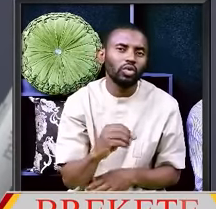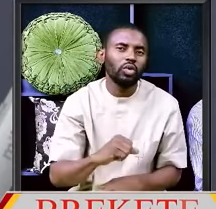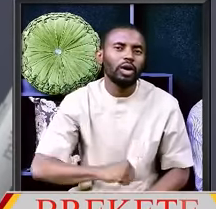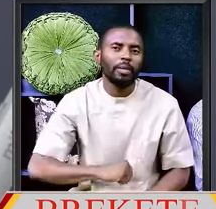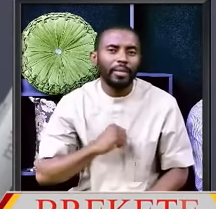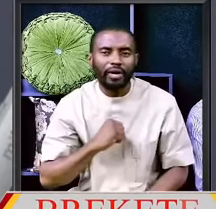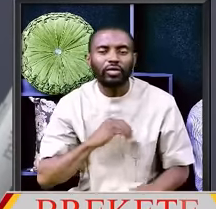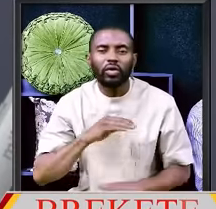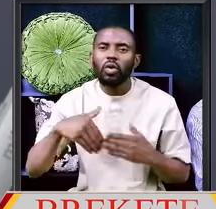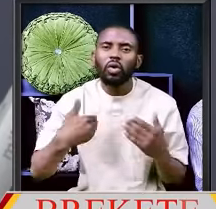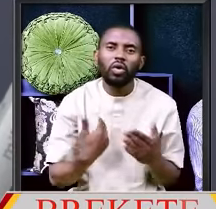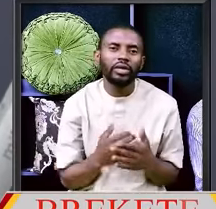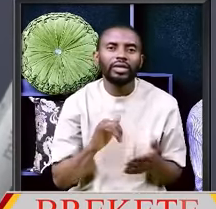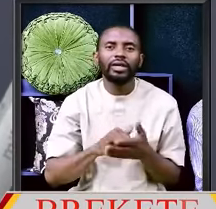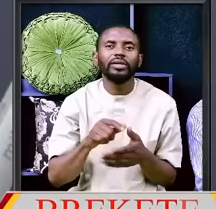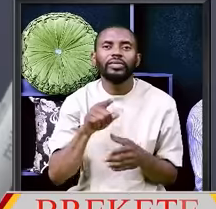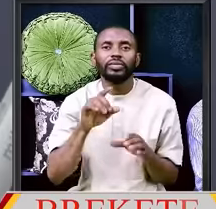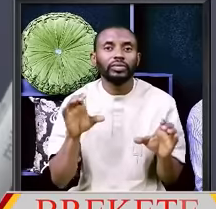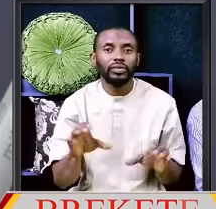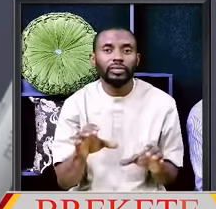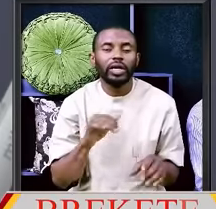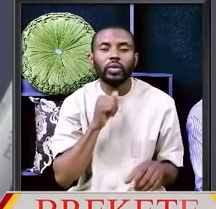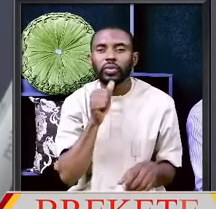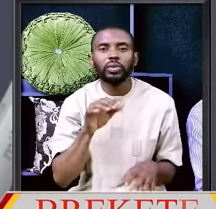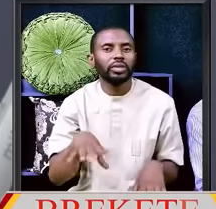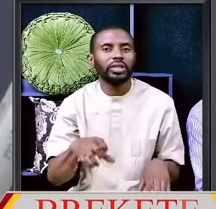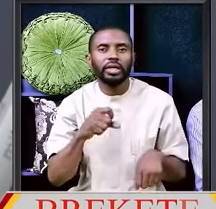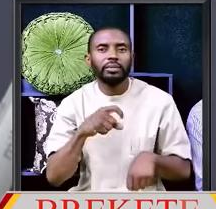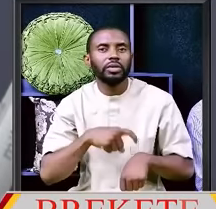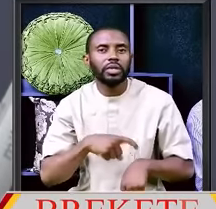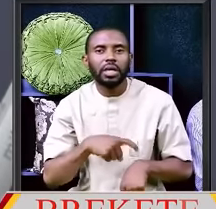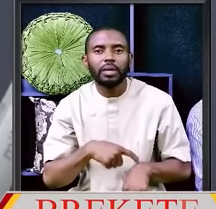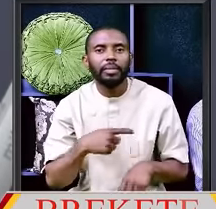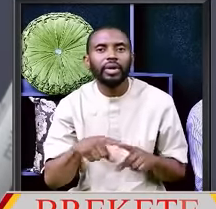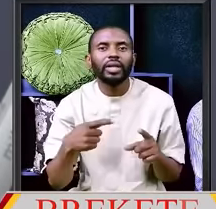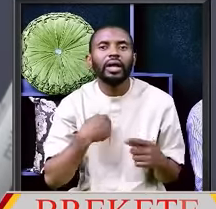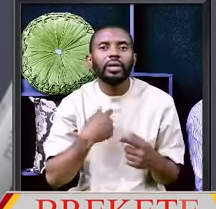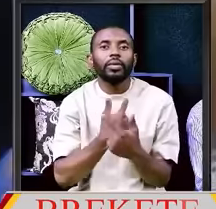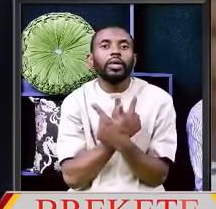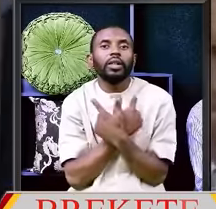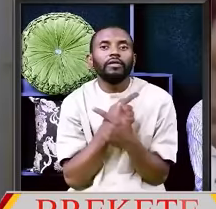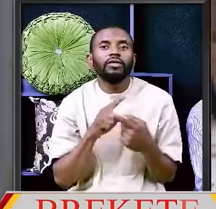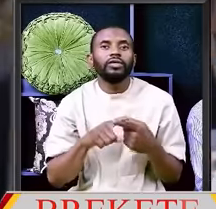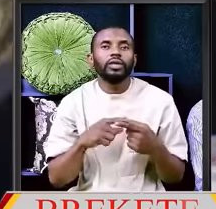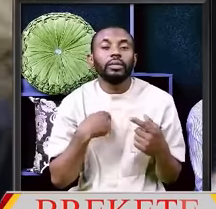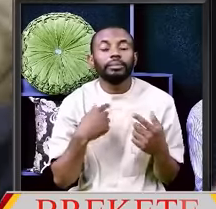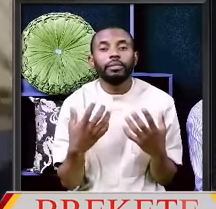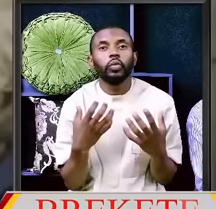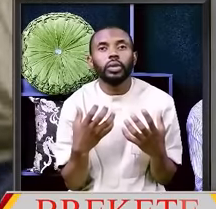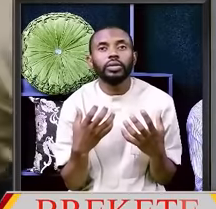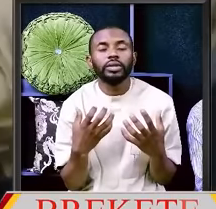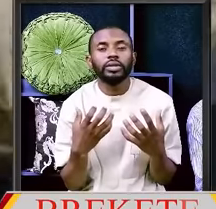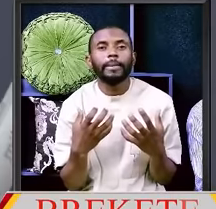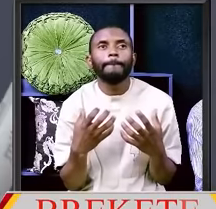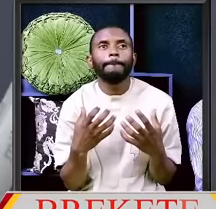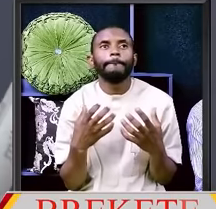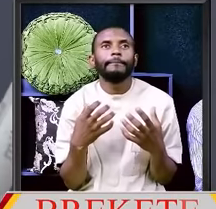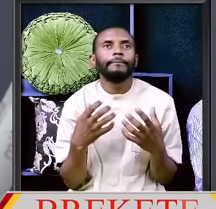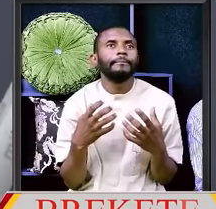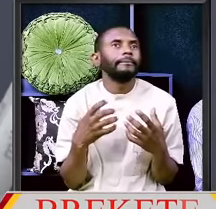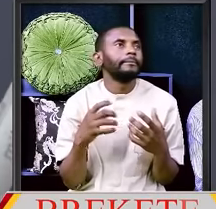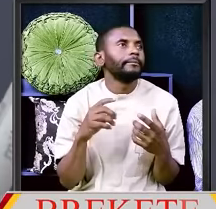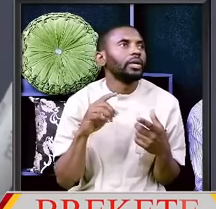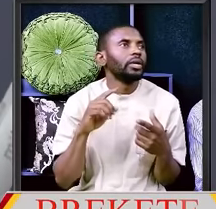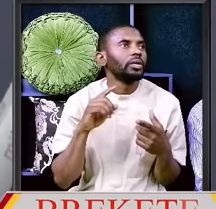of all that you have been doing. I don't want to take up your time, but I want to I want to